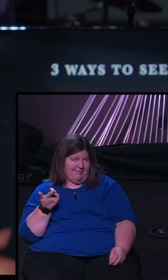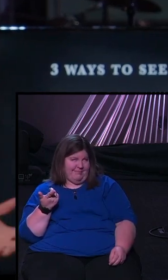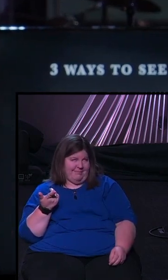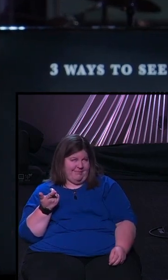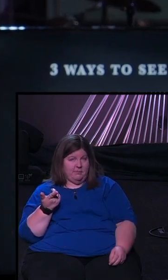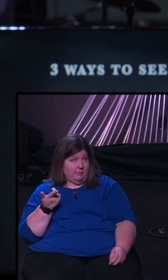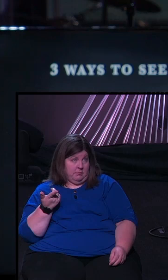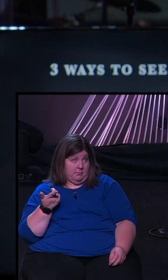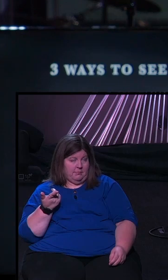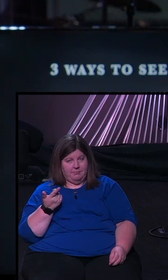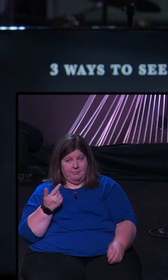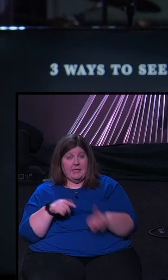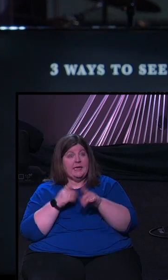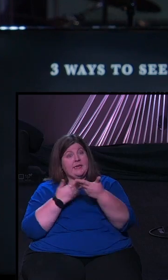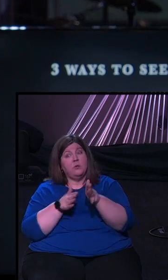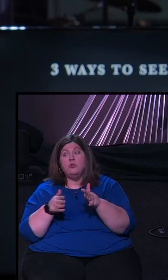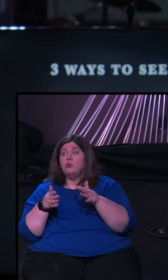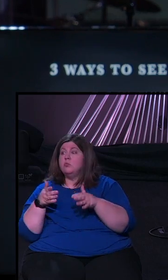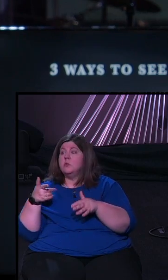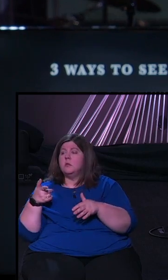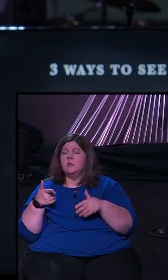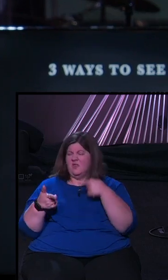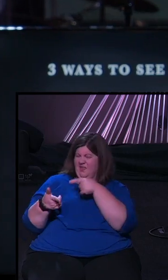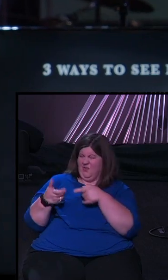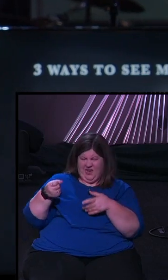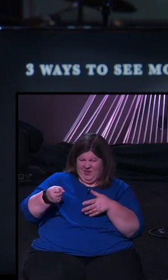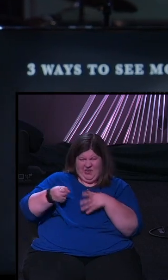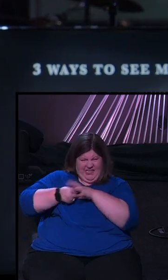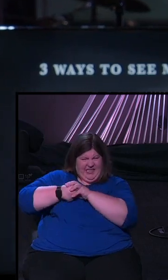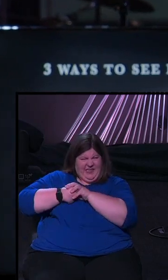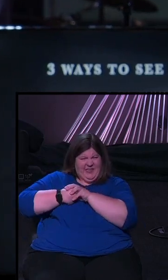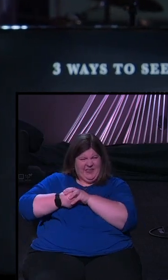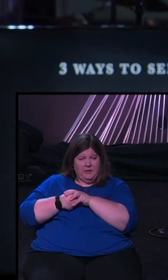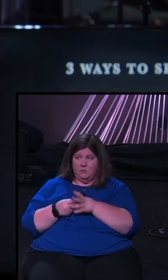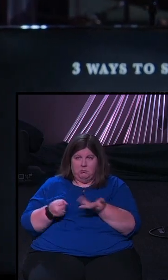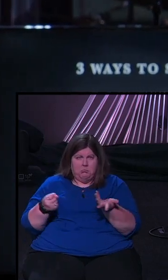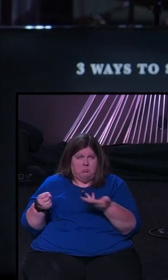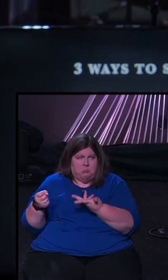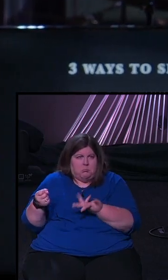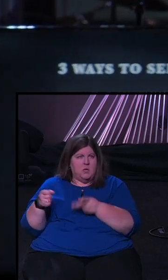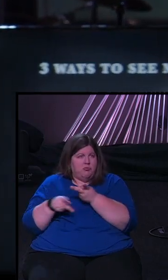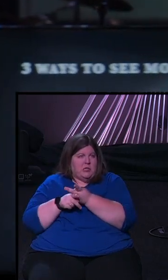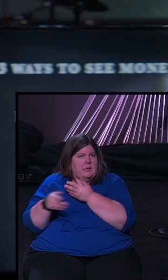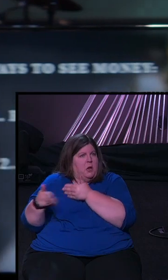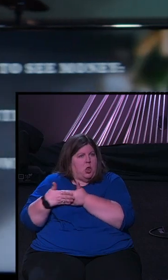You just go in different rooms and workplace, and it's just like, why are you holding on to that so tightly? I'm not. I'm just keeping it